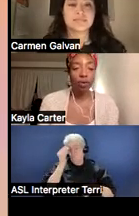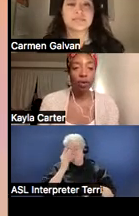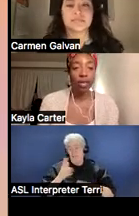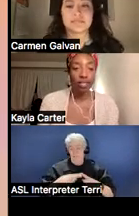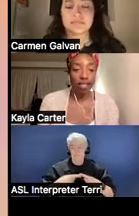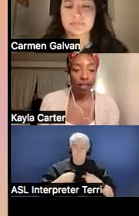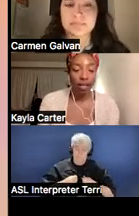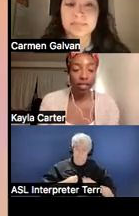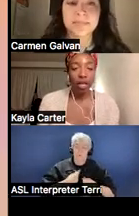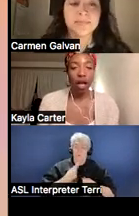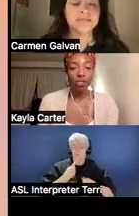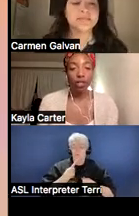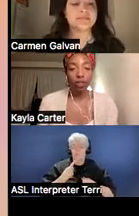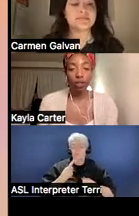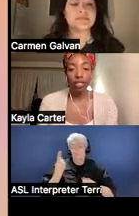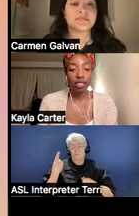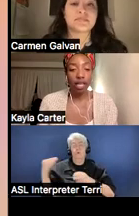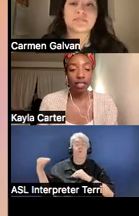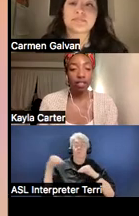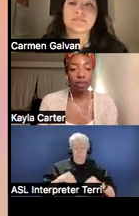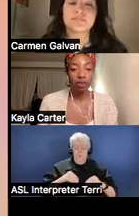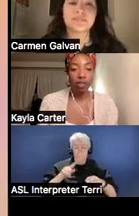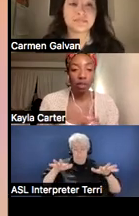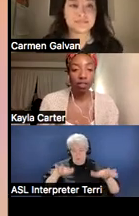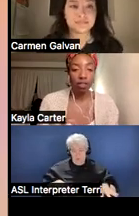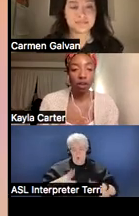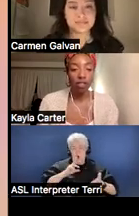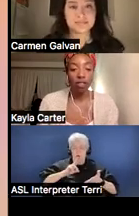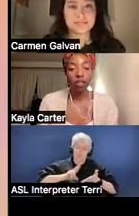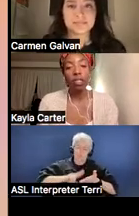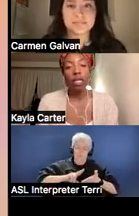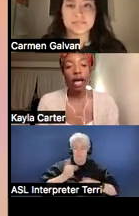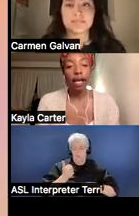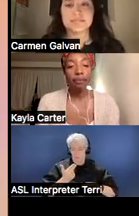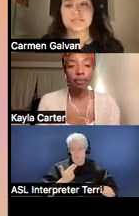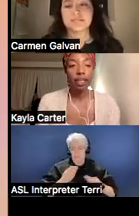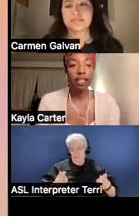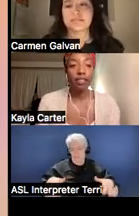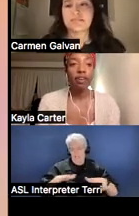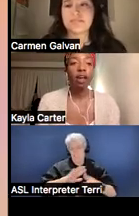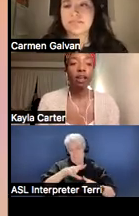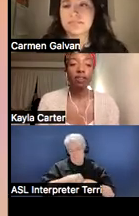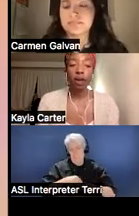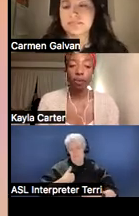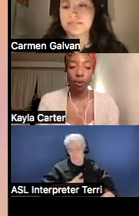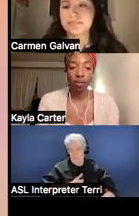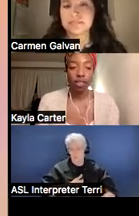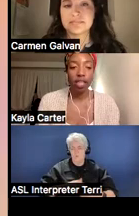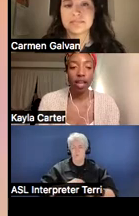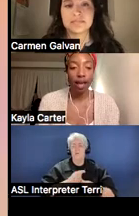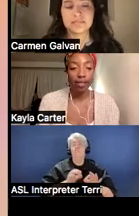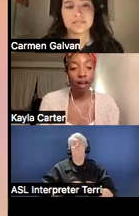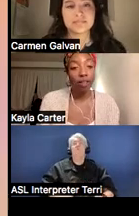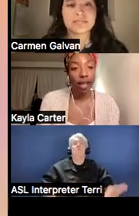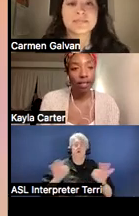somebody who is a settler on Treaty 13 lands, specifically within Toronto, it is very, very important